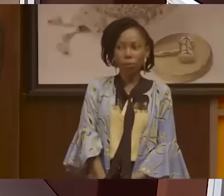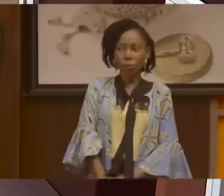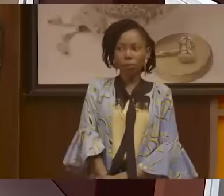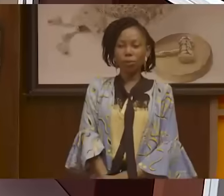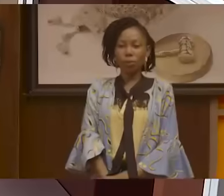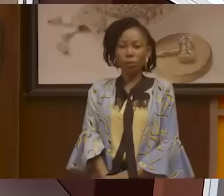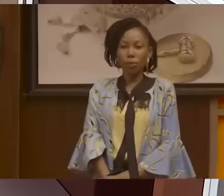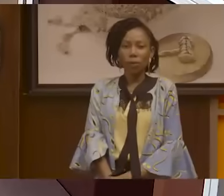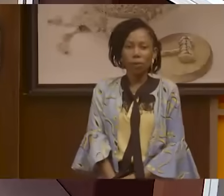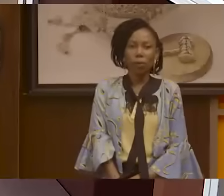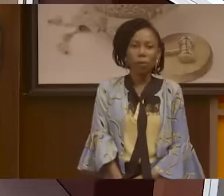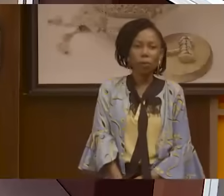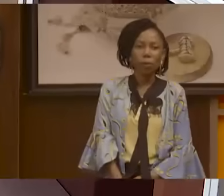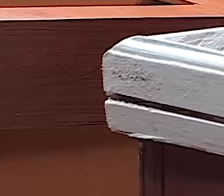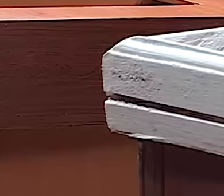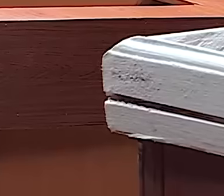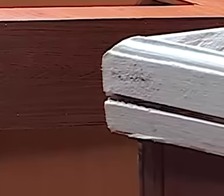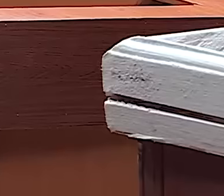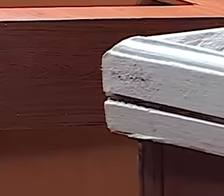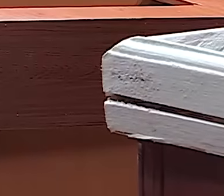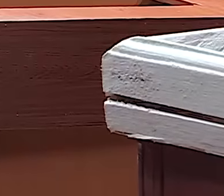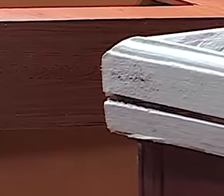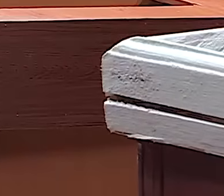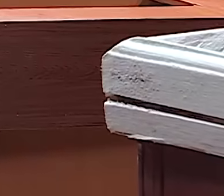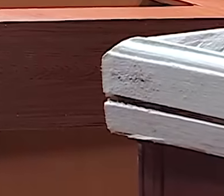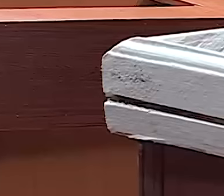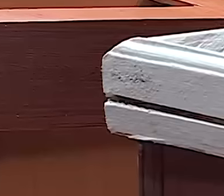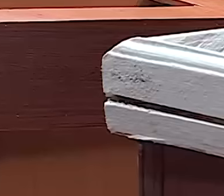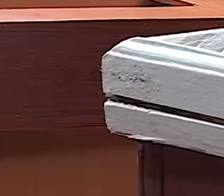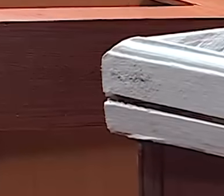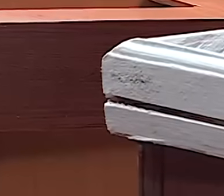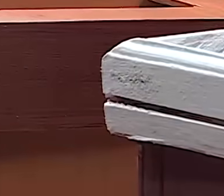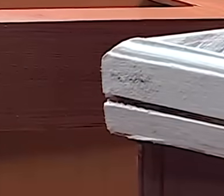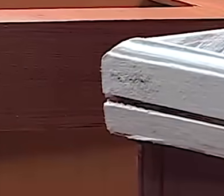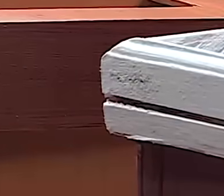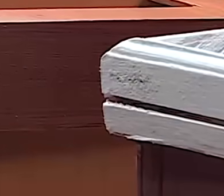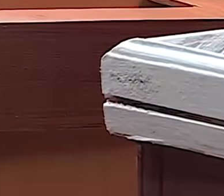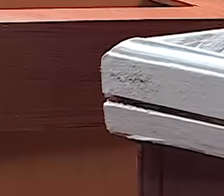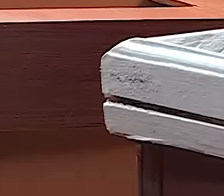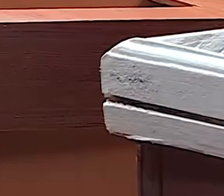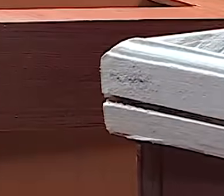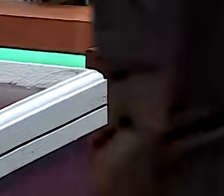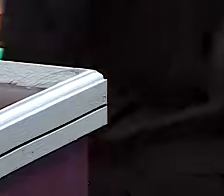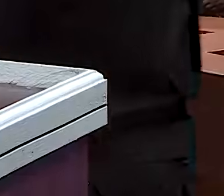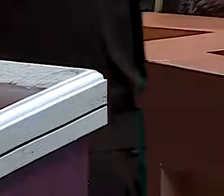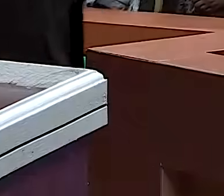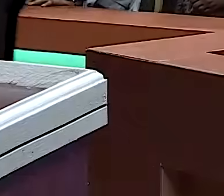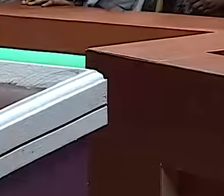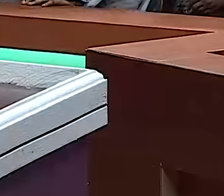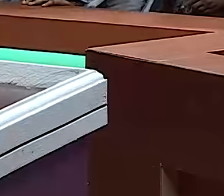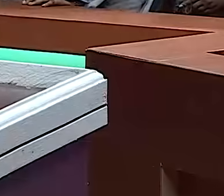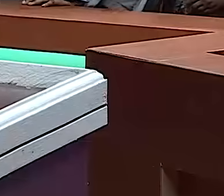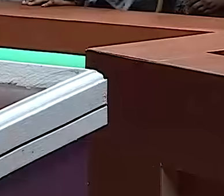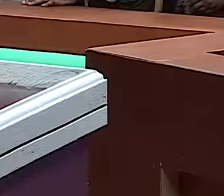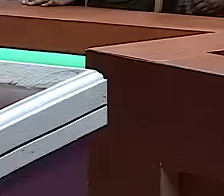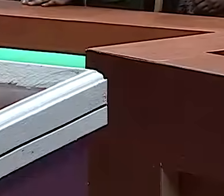is denying paternity of the child to avoid upkeep or you suspect misattributed paternity situations, submit your